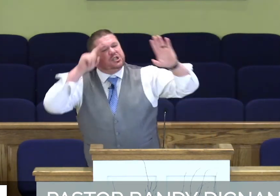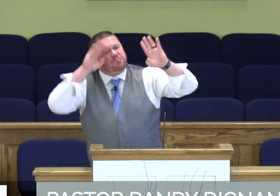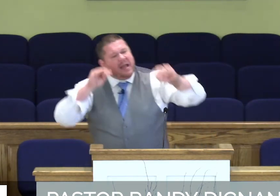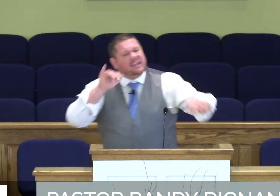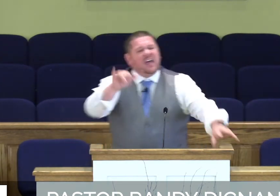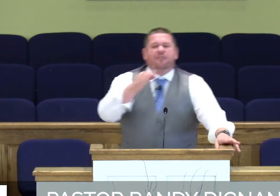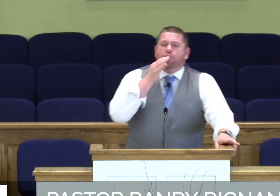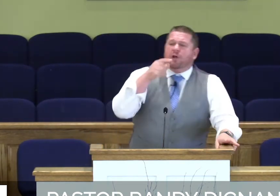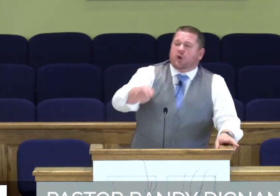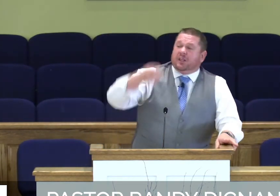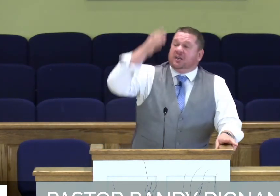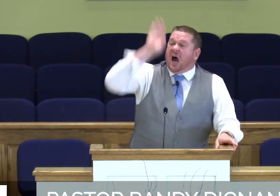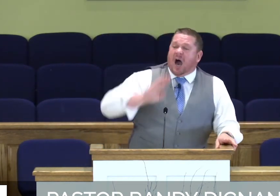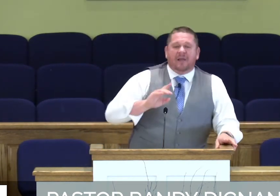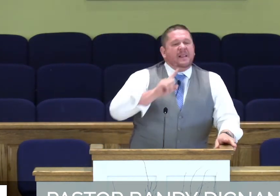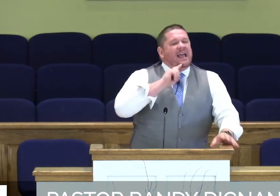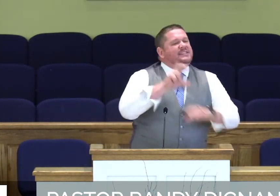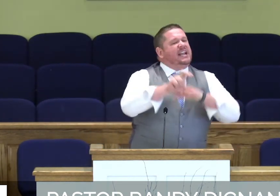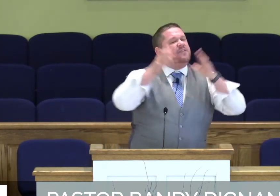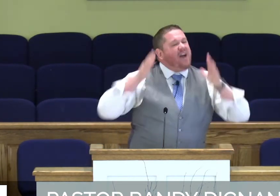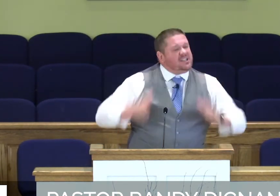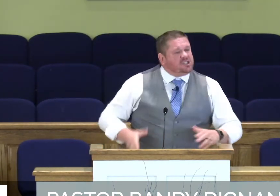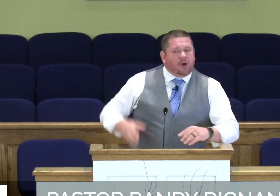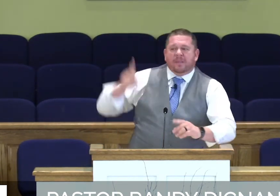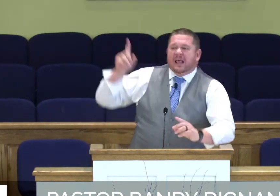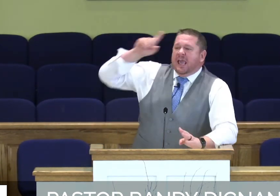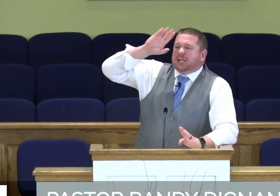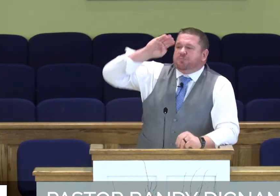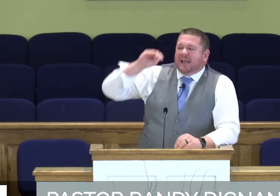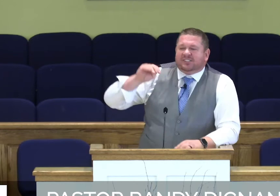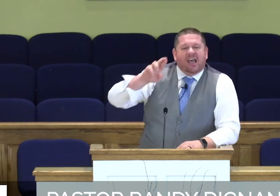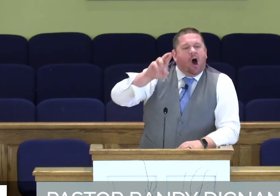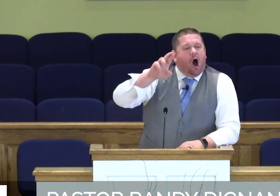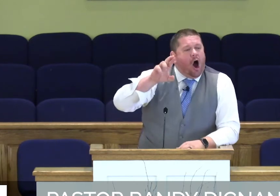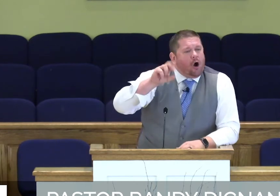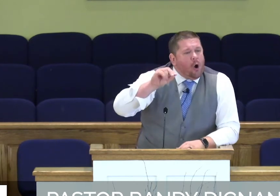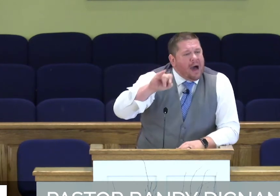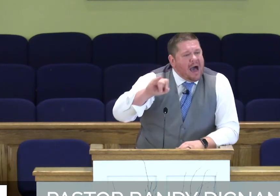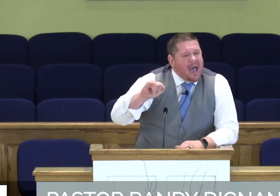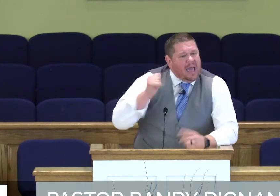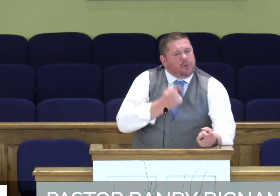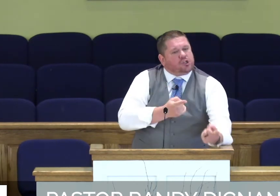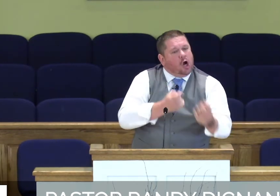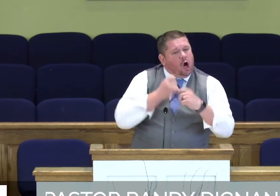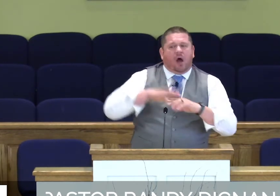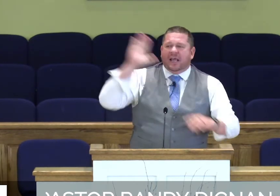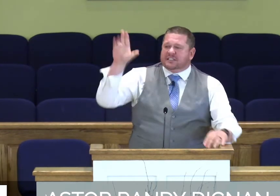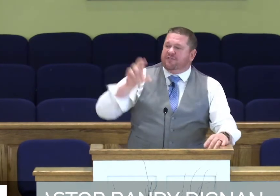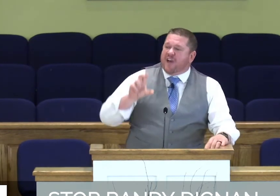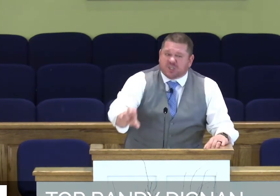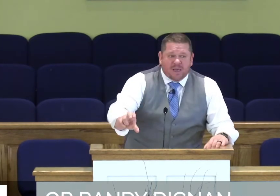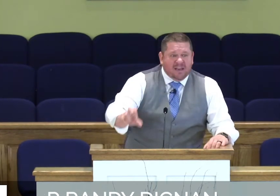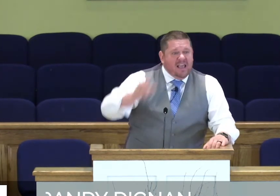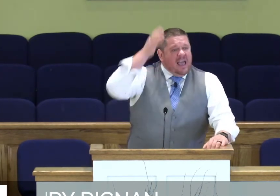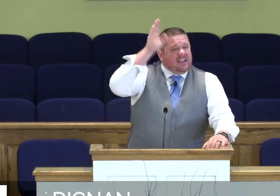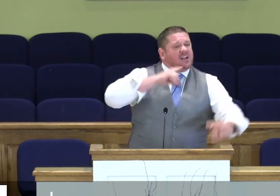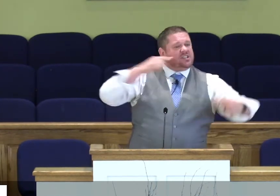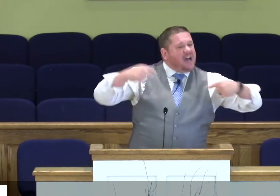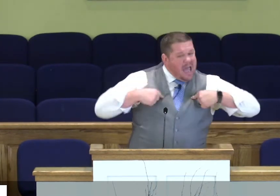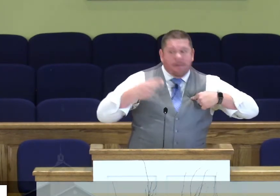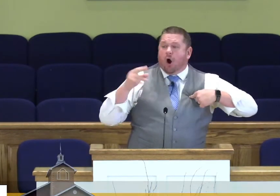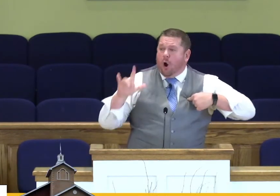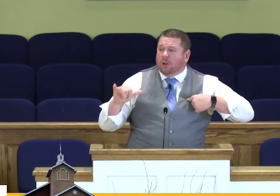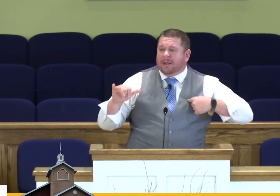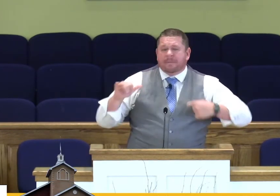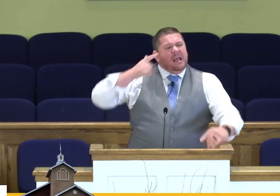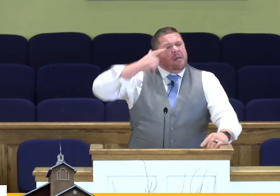I expected that fruit of you. And God is an investor. He expects ROI, a return on his investment. And God says,